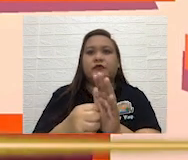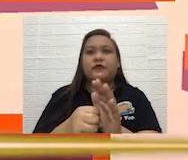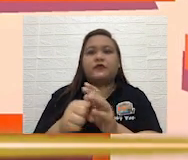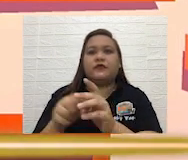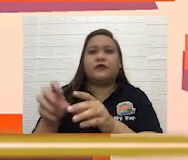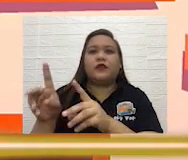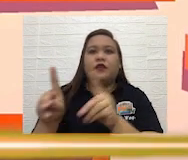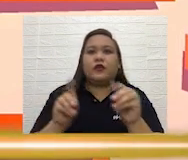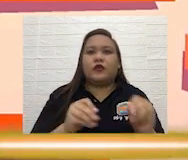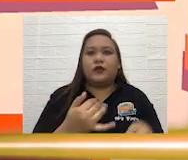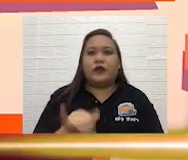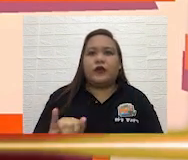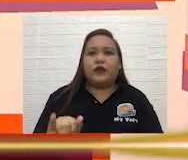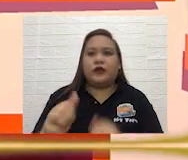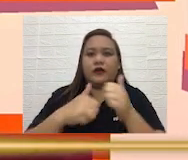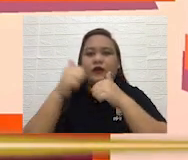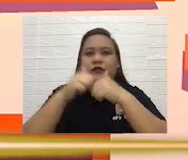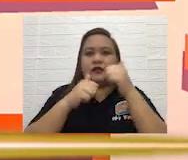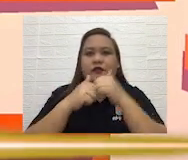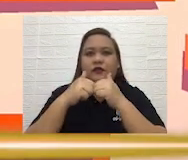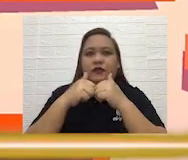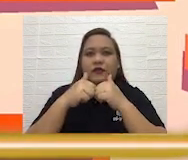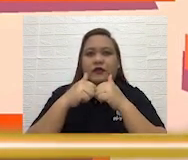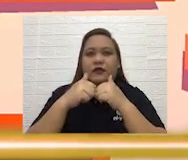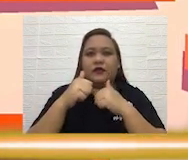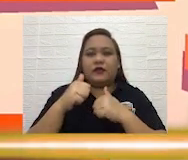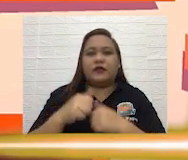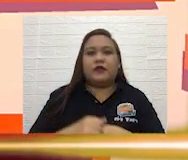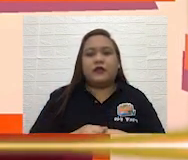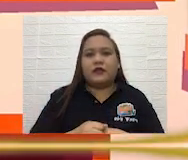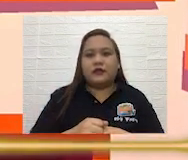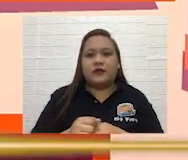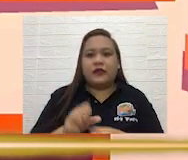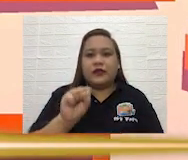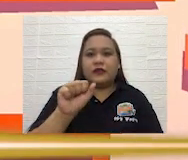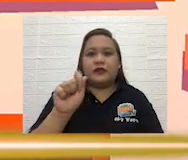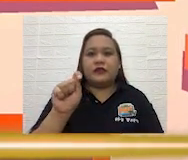Draft floor planning symbols applying architectural standards.